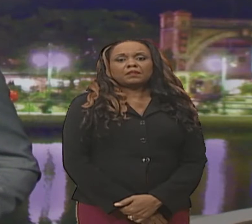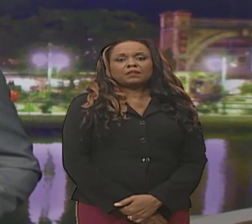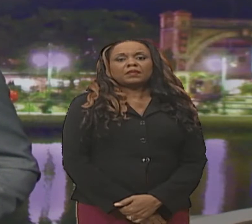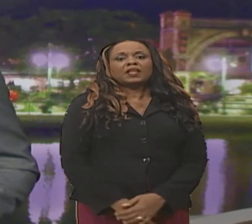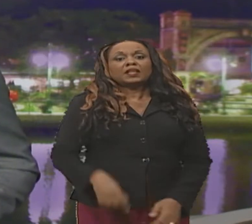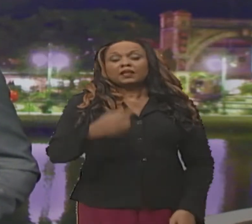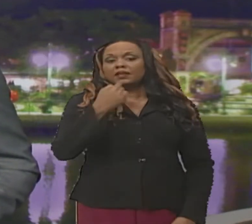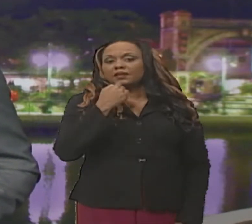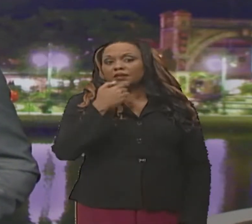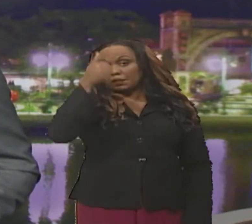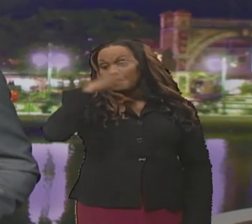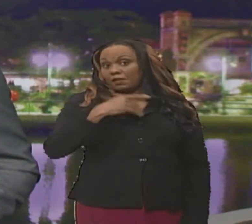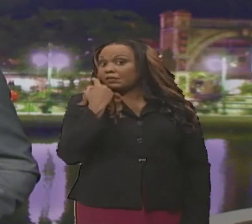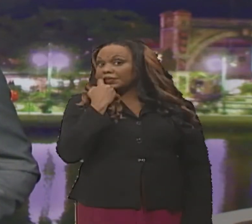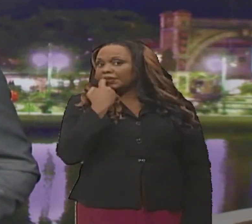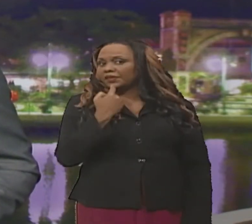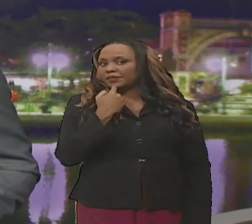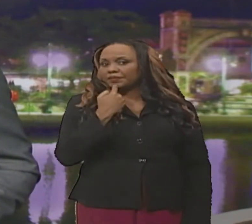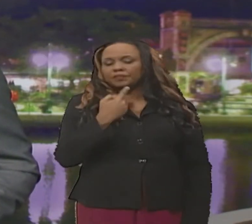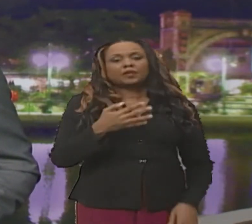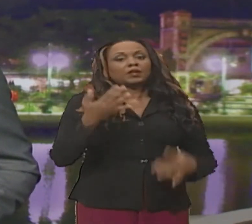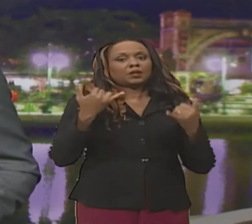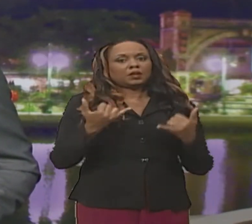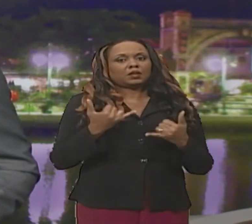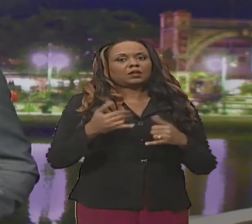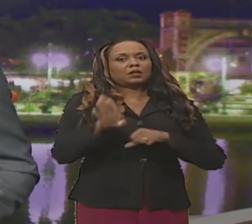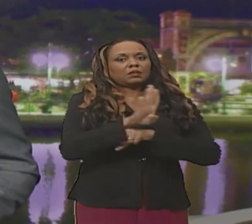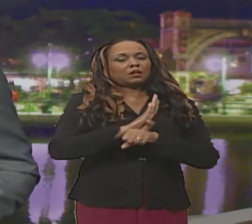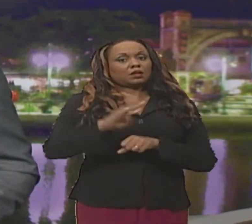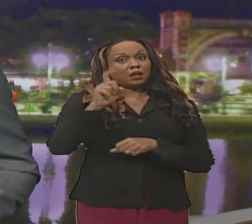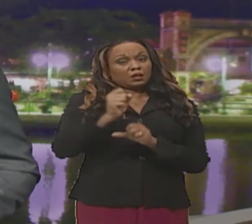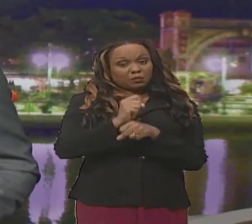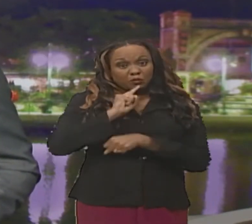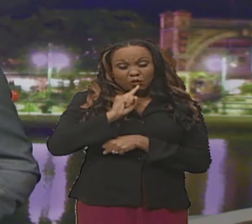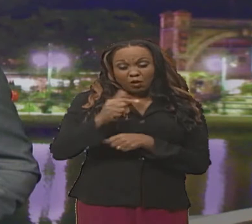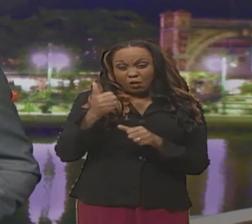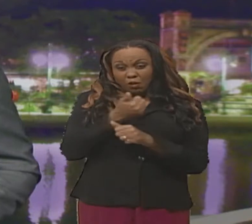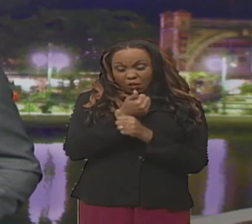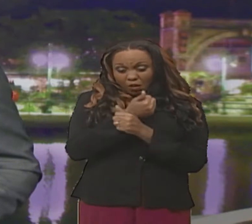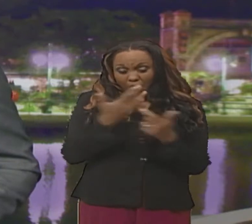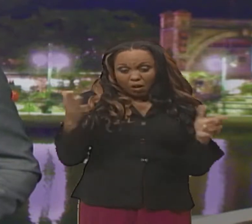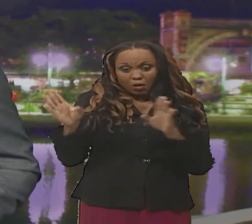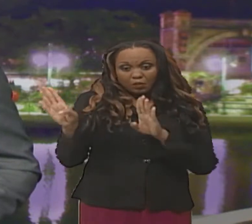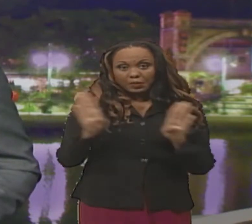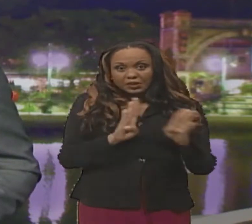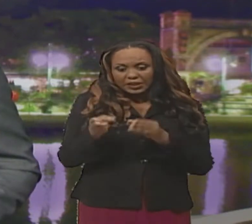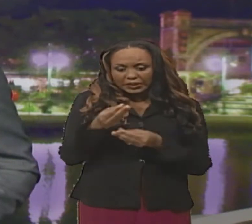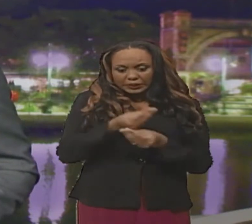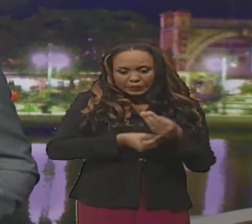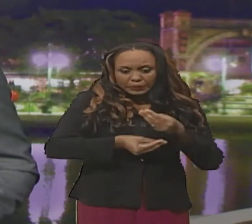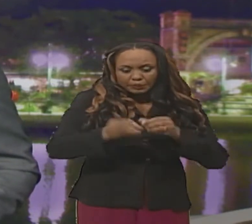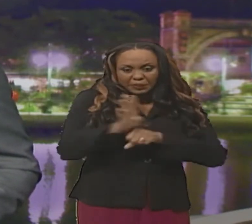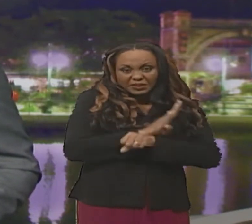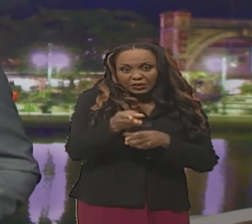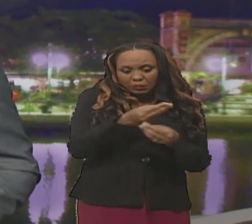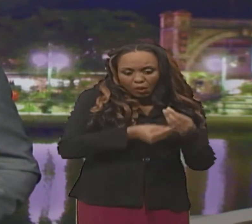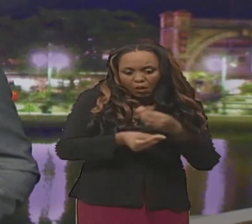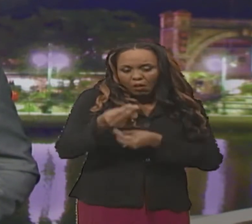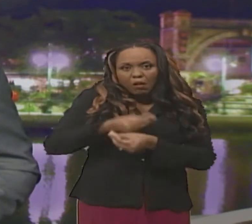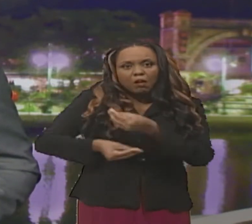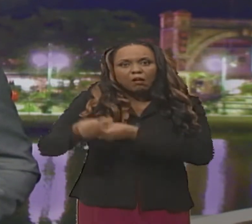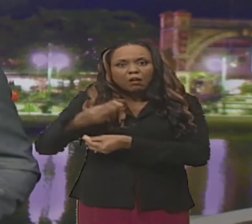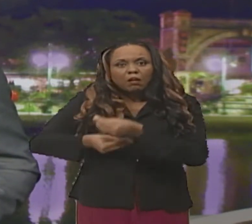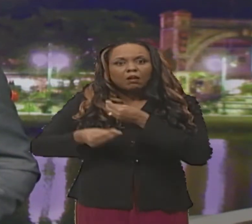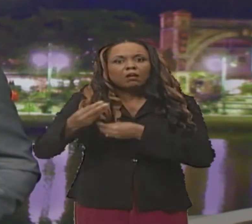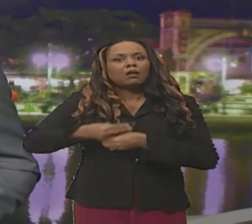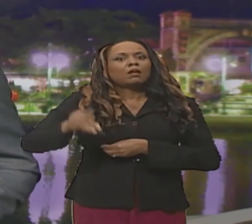Mr. Strawn adds Barbados has now reached a stage where it must ensure every transaction, opportunity, or tender must be able